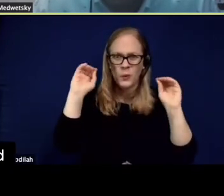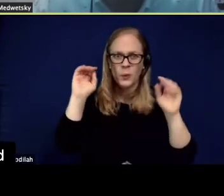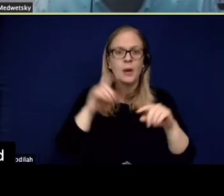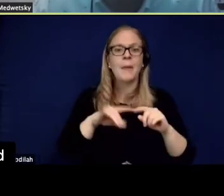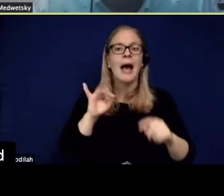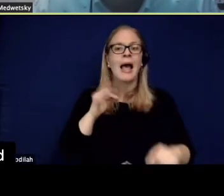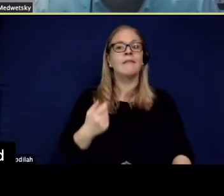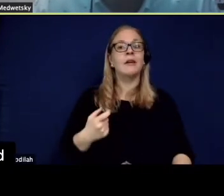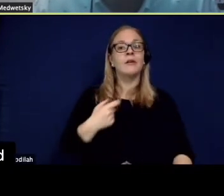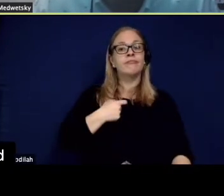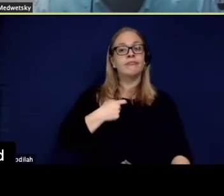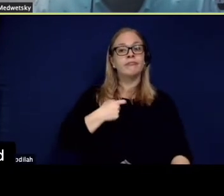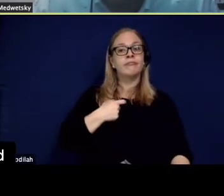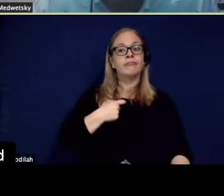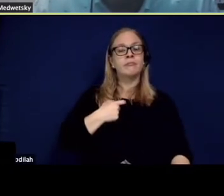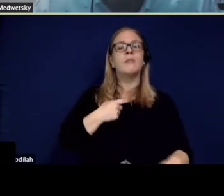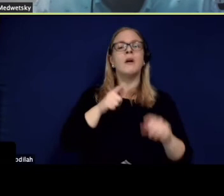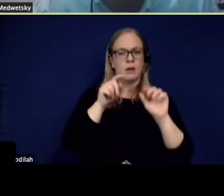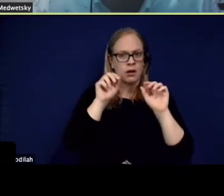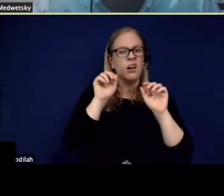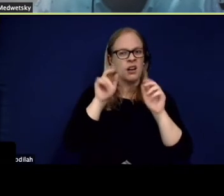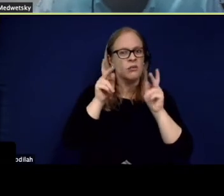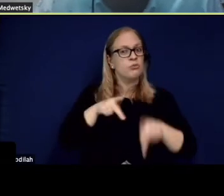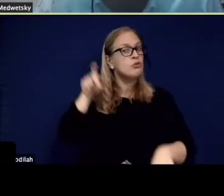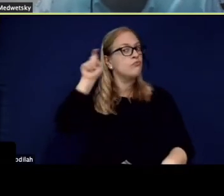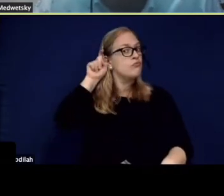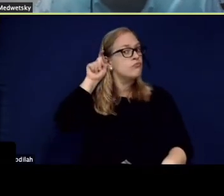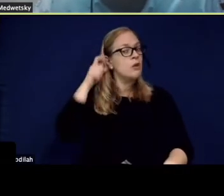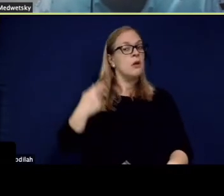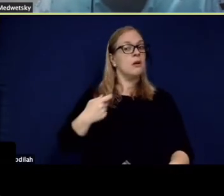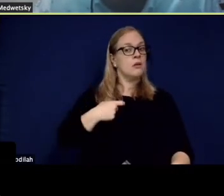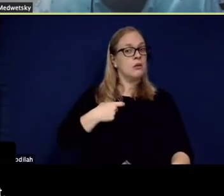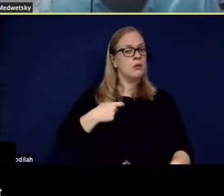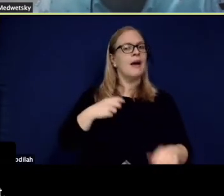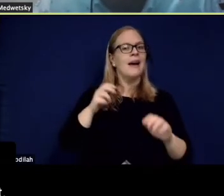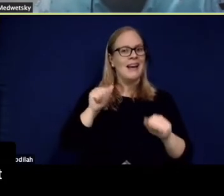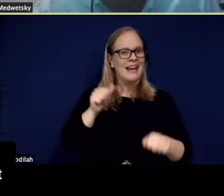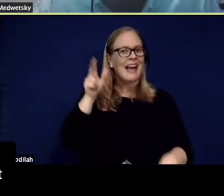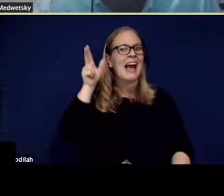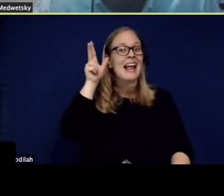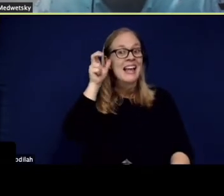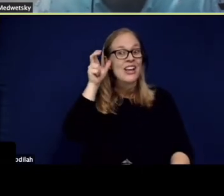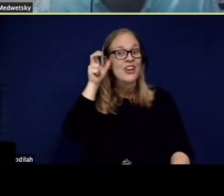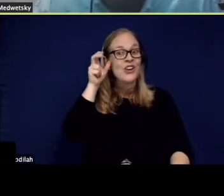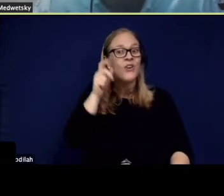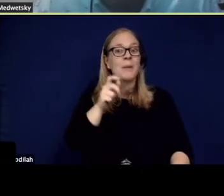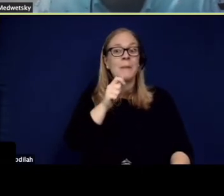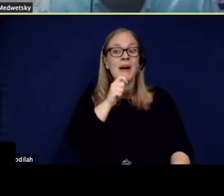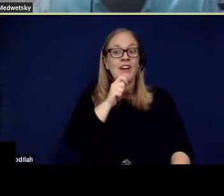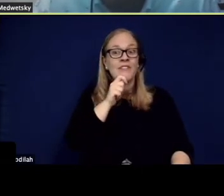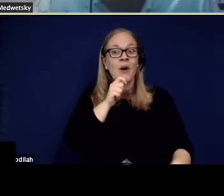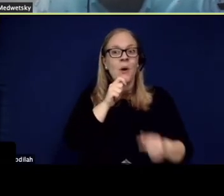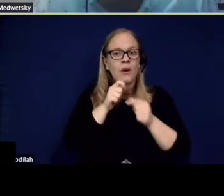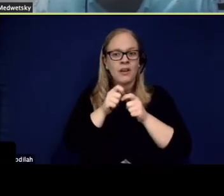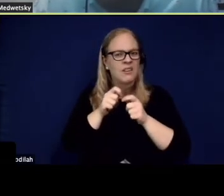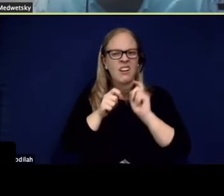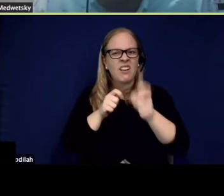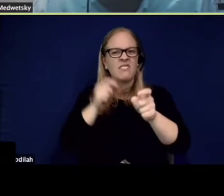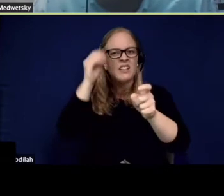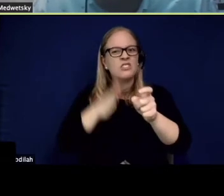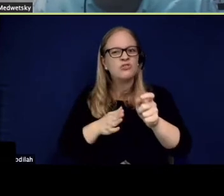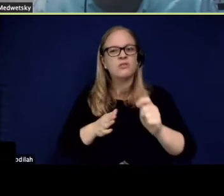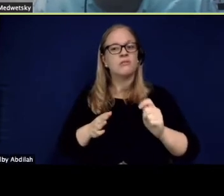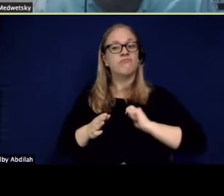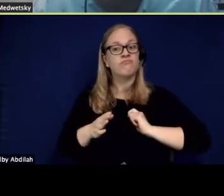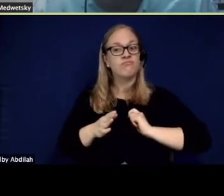to actually be able to hear this remote mic from 30 feet away and being sent to the hearing aid. And I